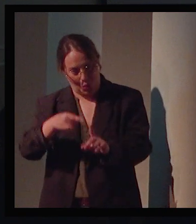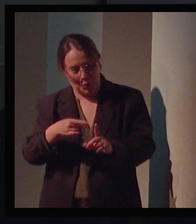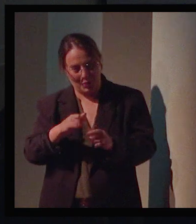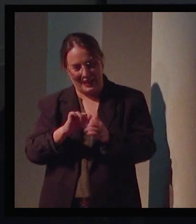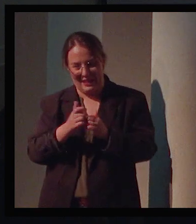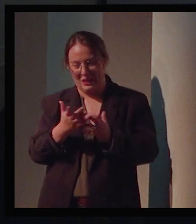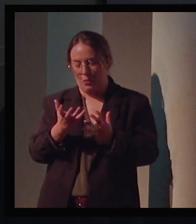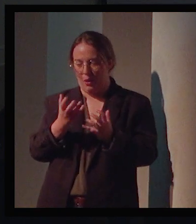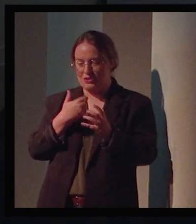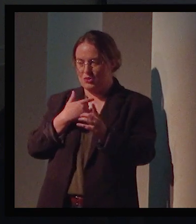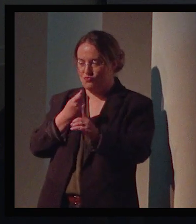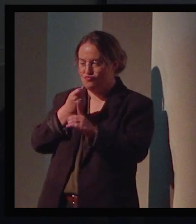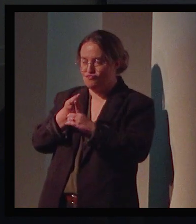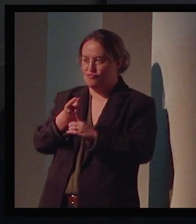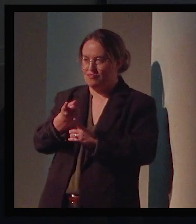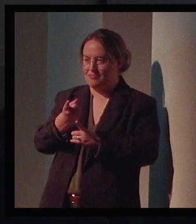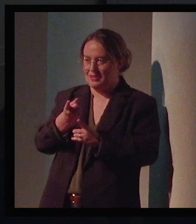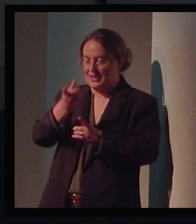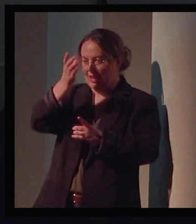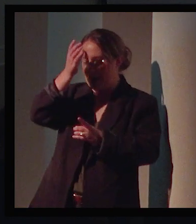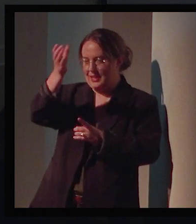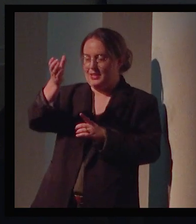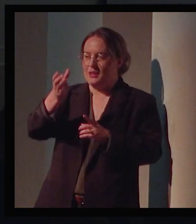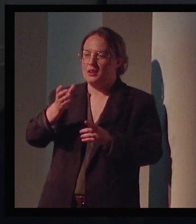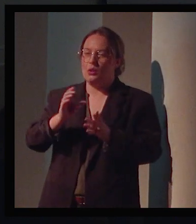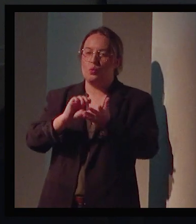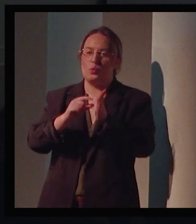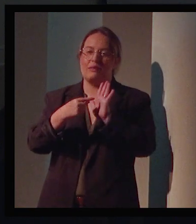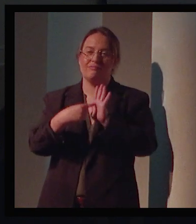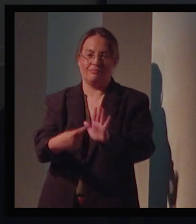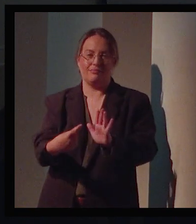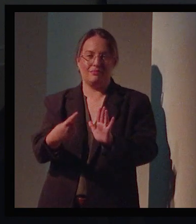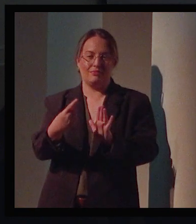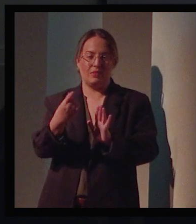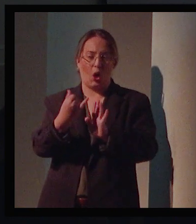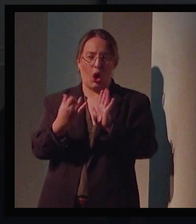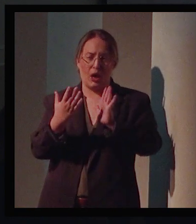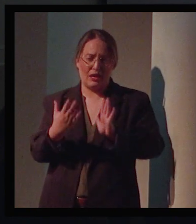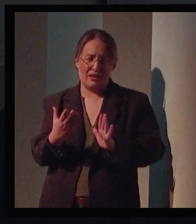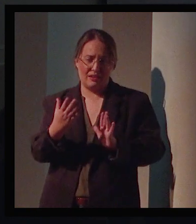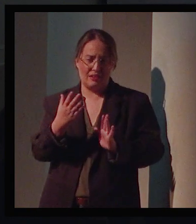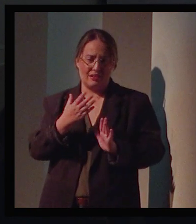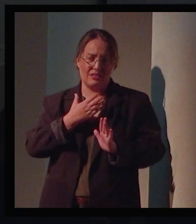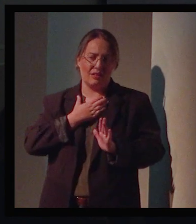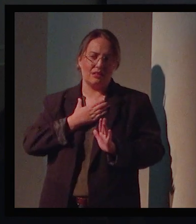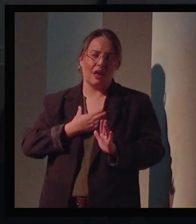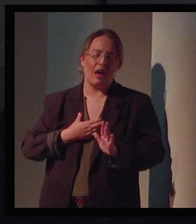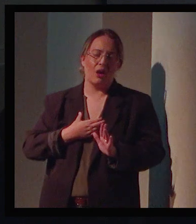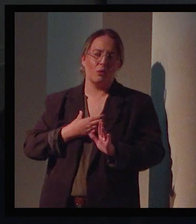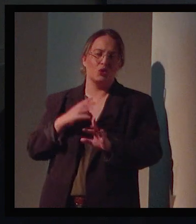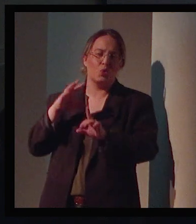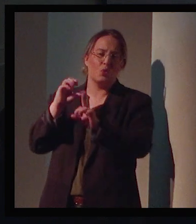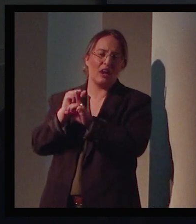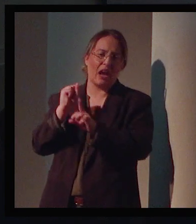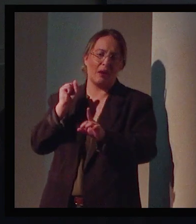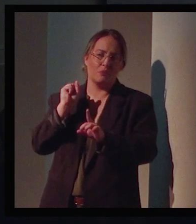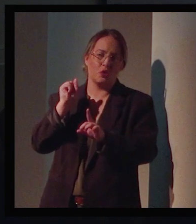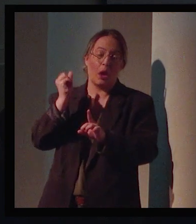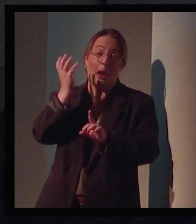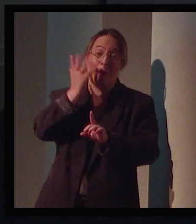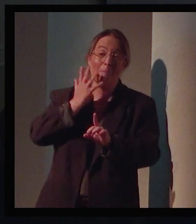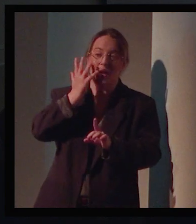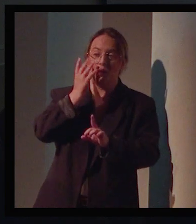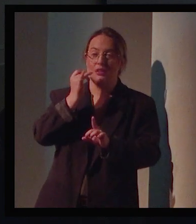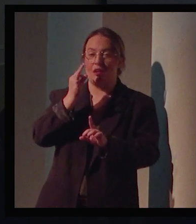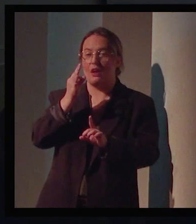us conceptually. It reinforces that the artist's desire was to capture the appearance